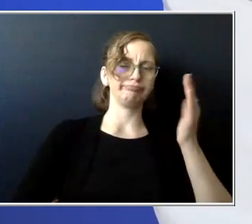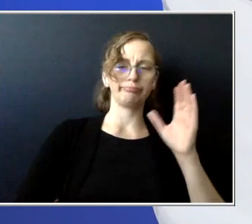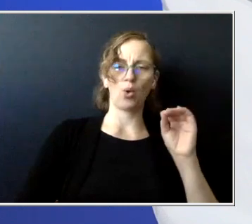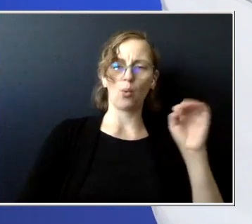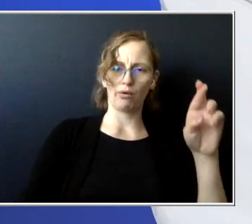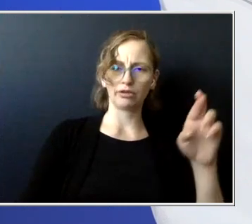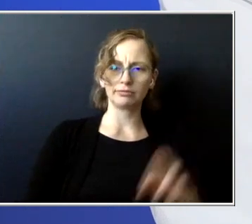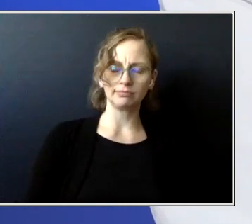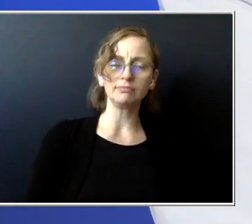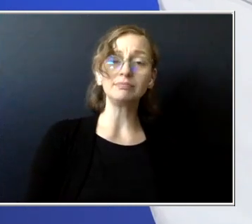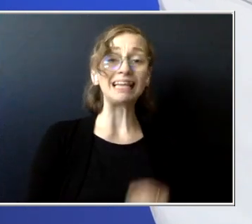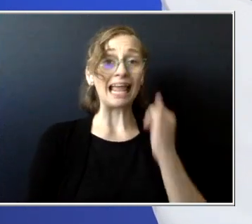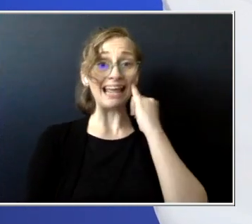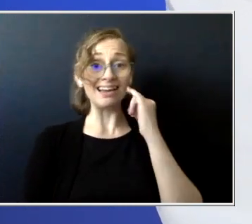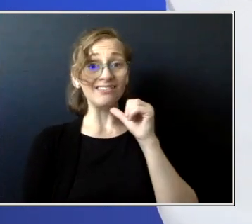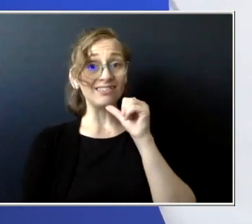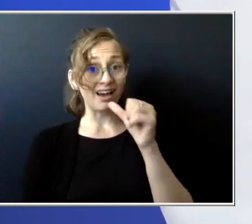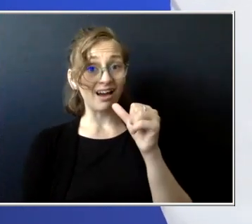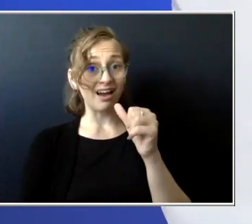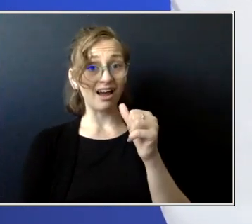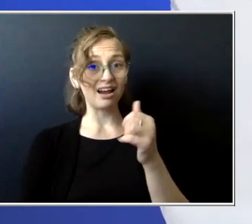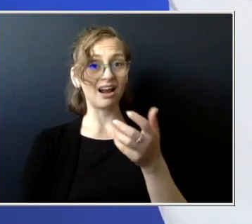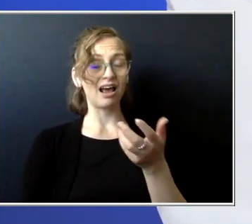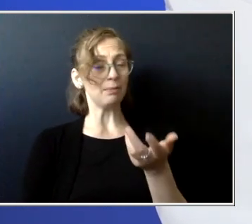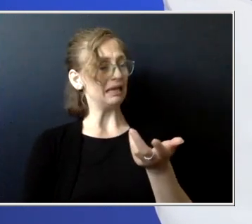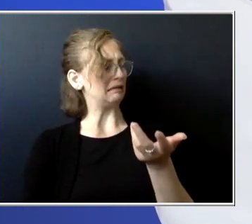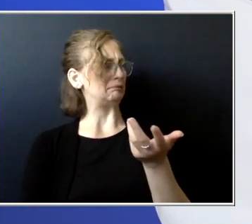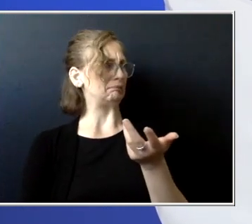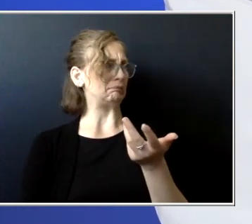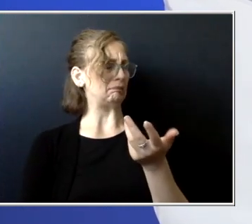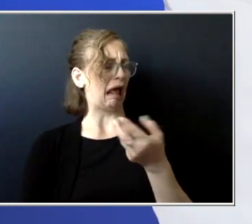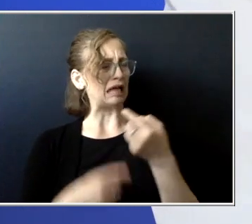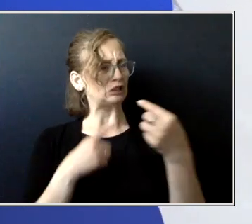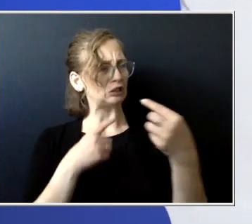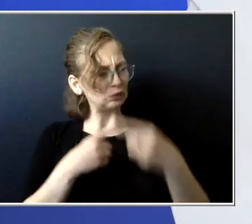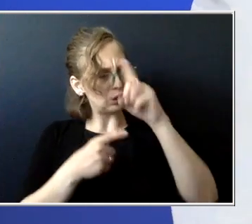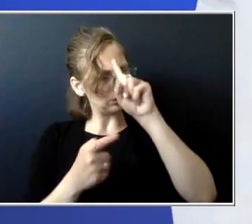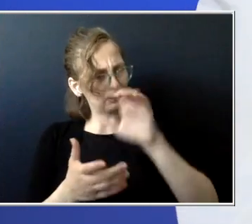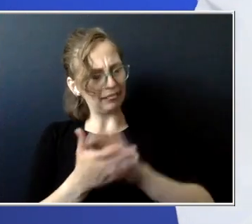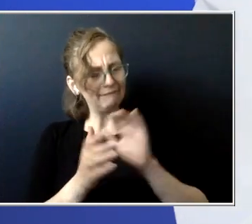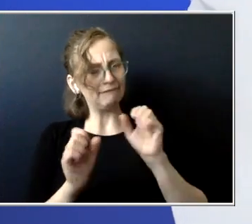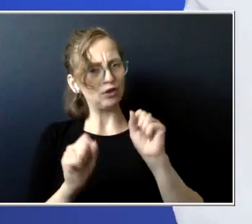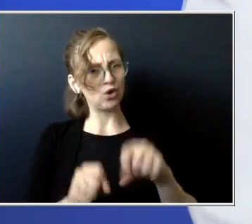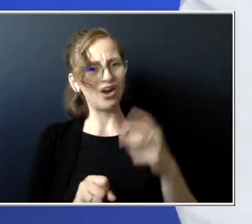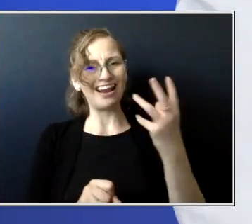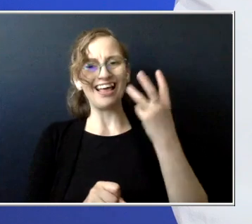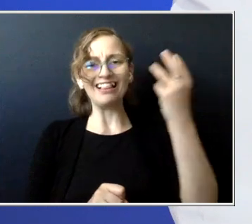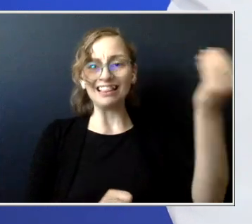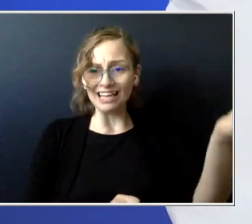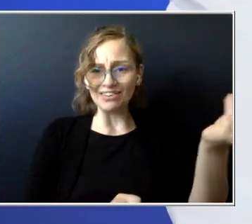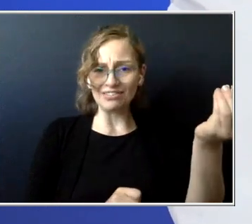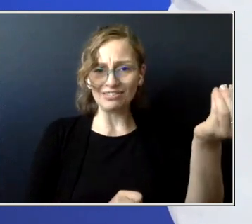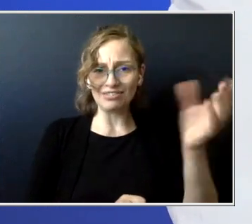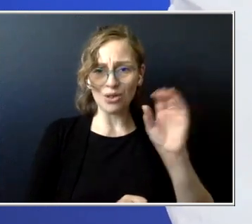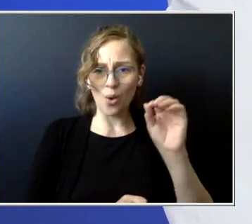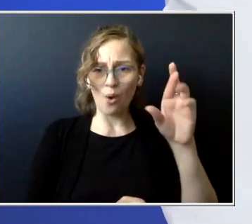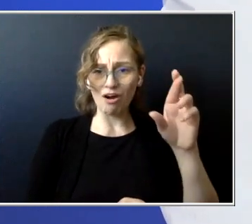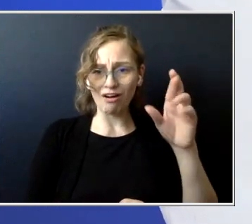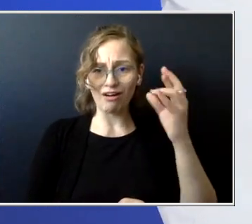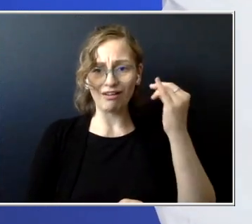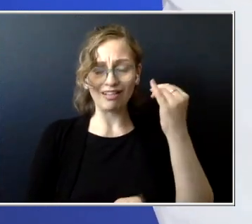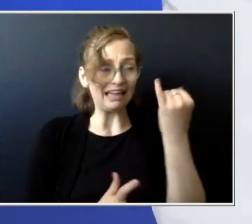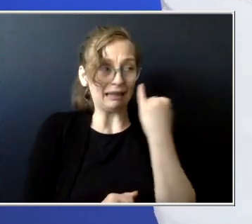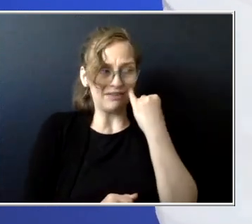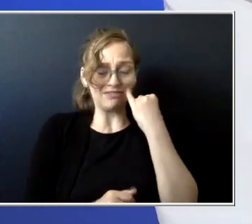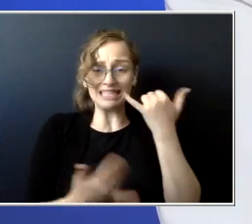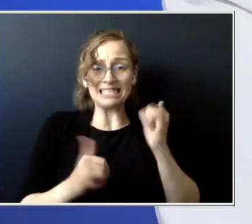it almost difficult to believe that you could leave the operating room with it, Knowing the like air. if it's bleeding, you can't leave the operating room with